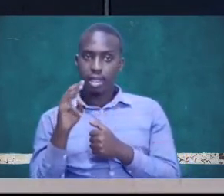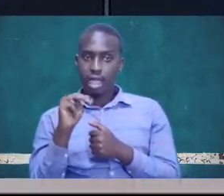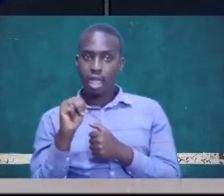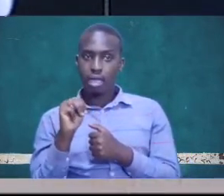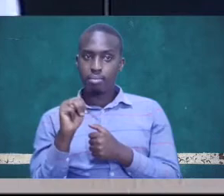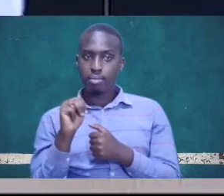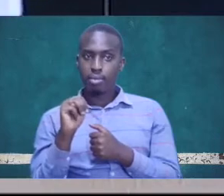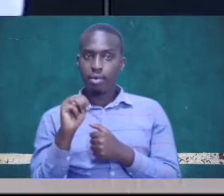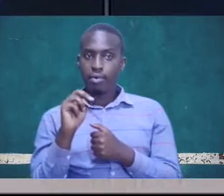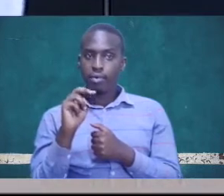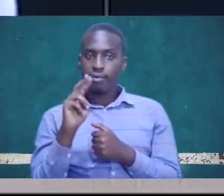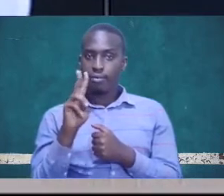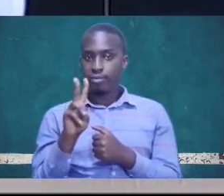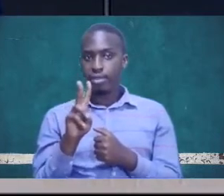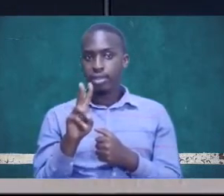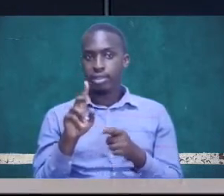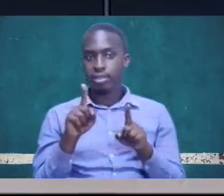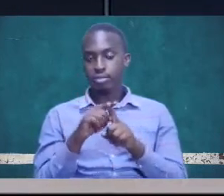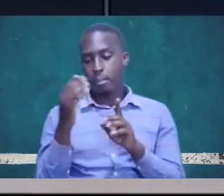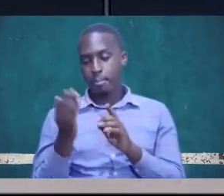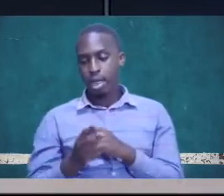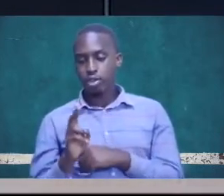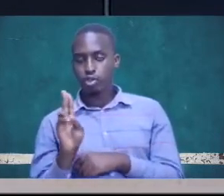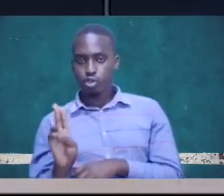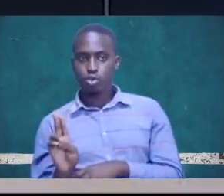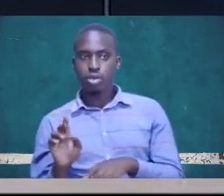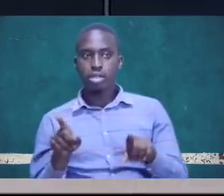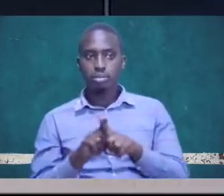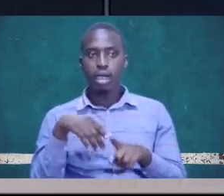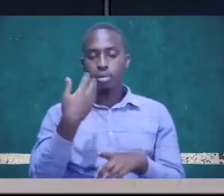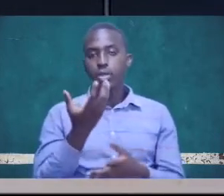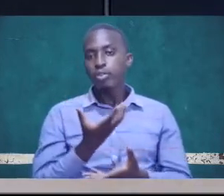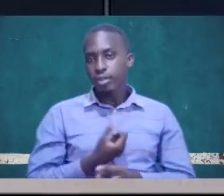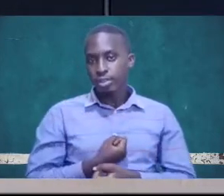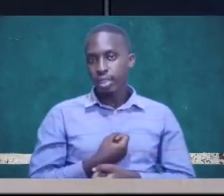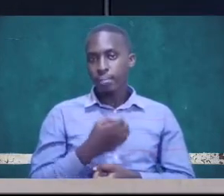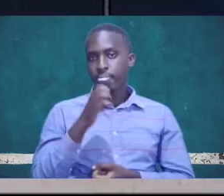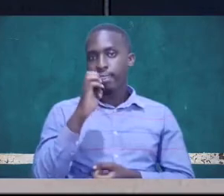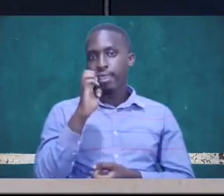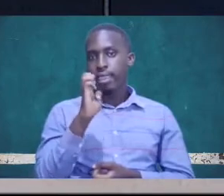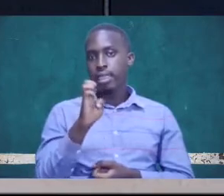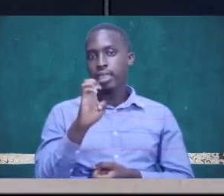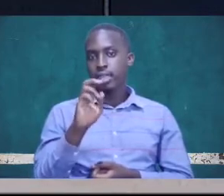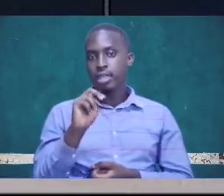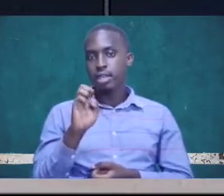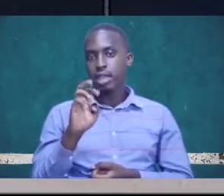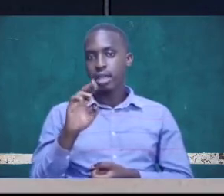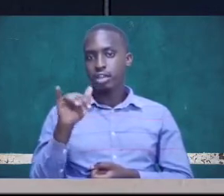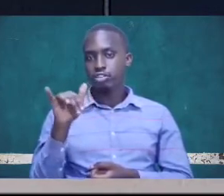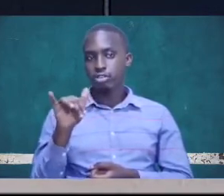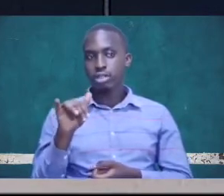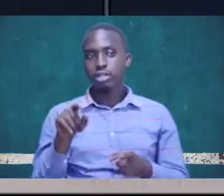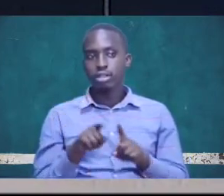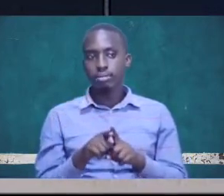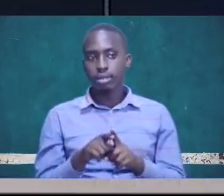have defined this constant per U, and then we have this energy equals to mass defect,